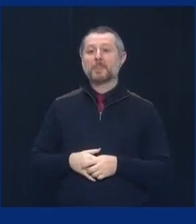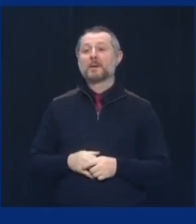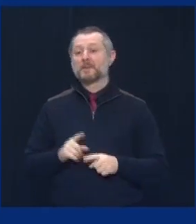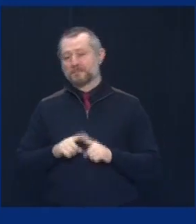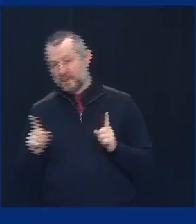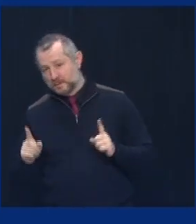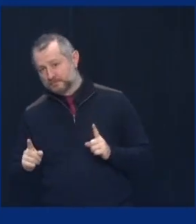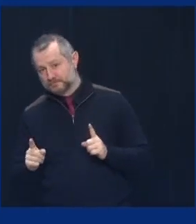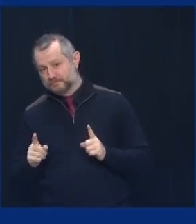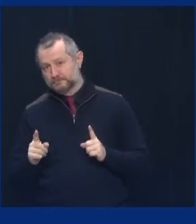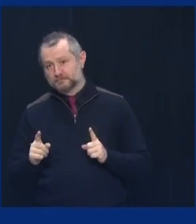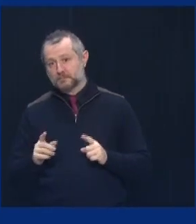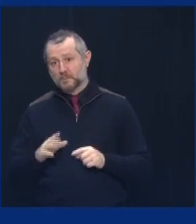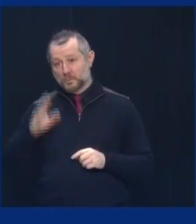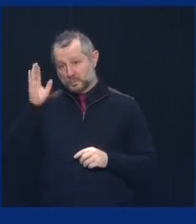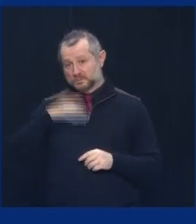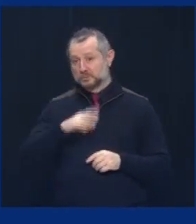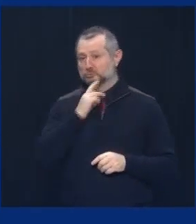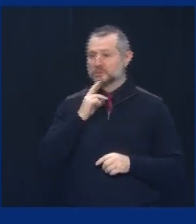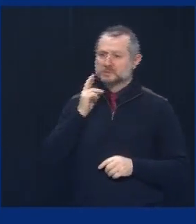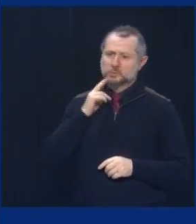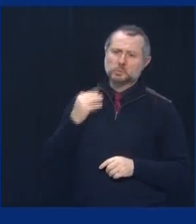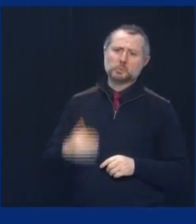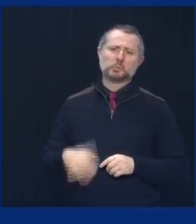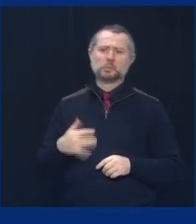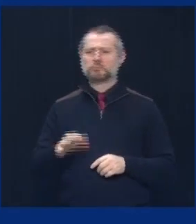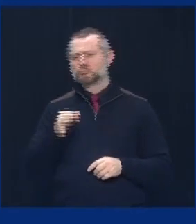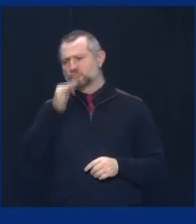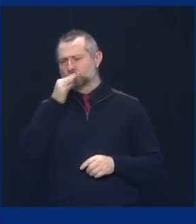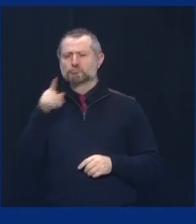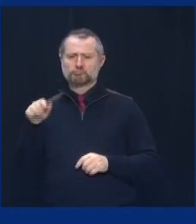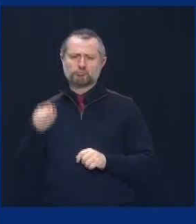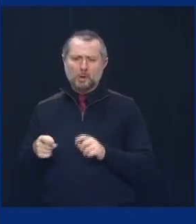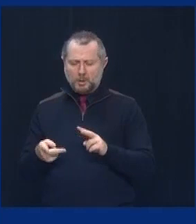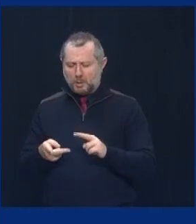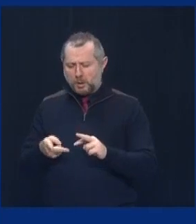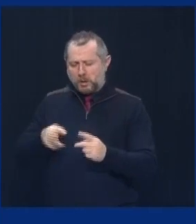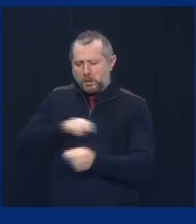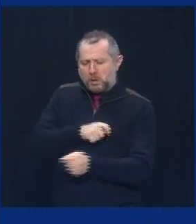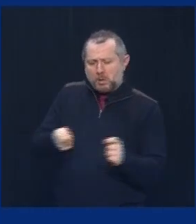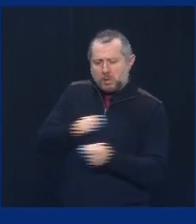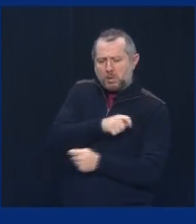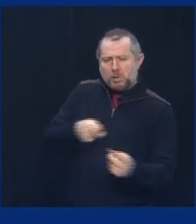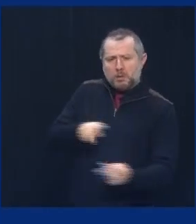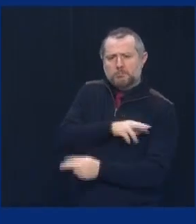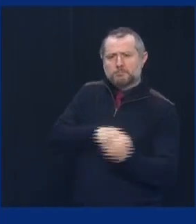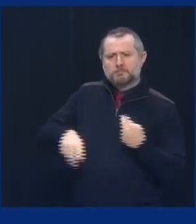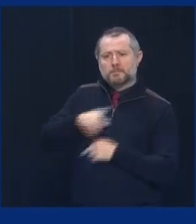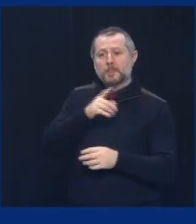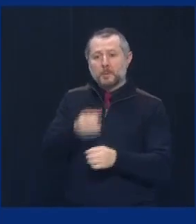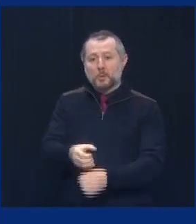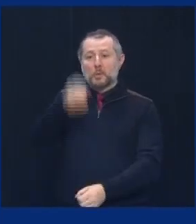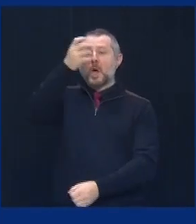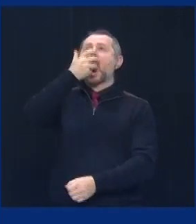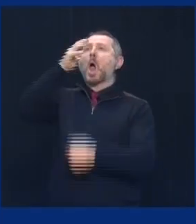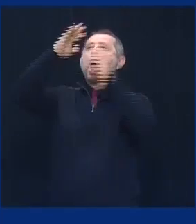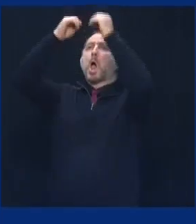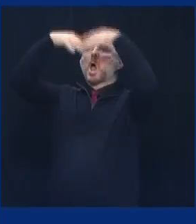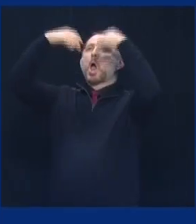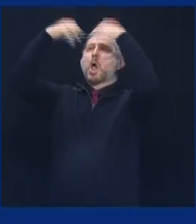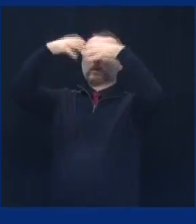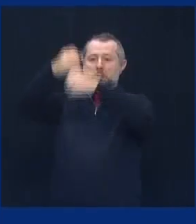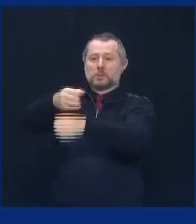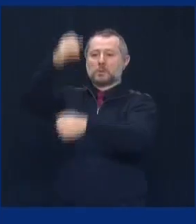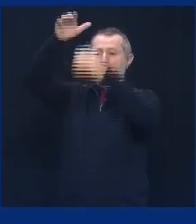understand the restaurants have made remarkable adjustments, and the heat lamps they have, et cetera,